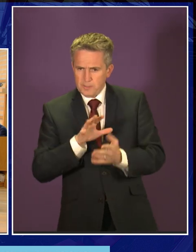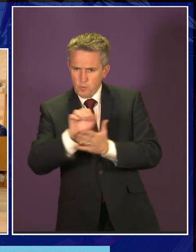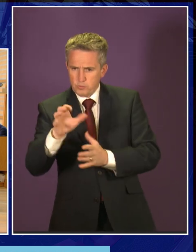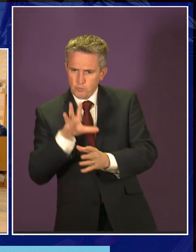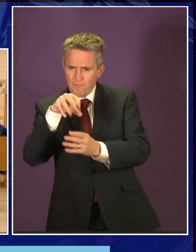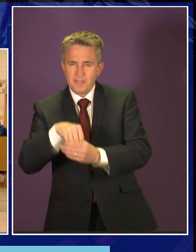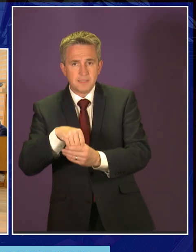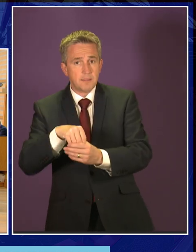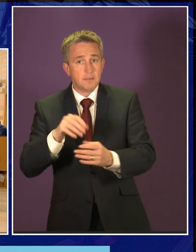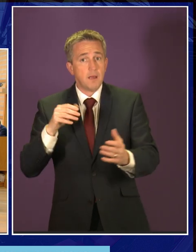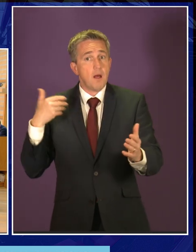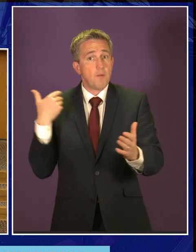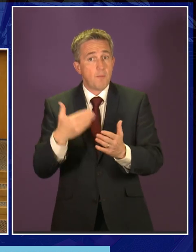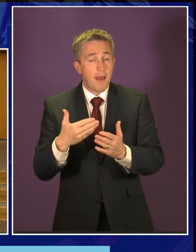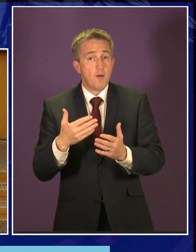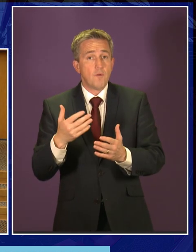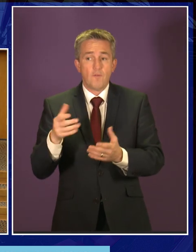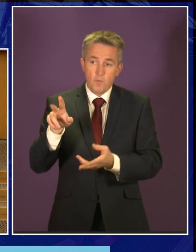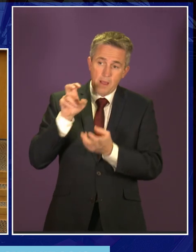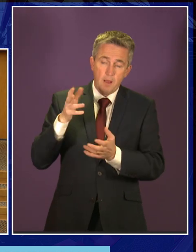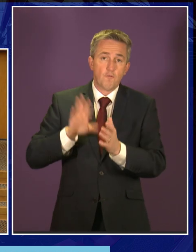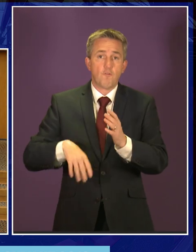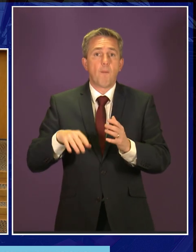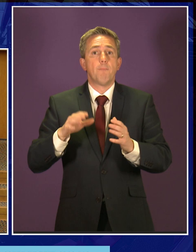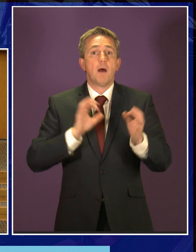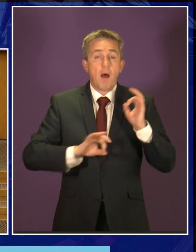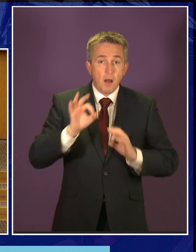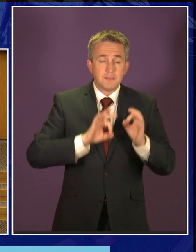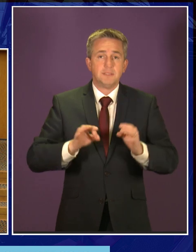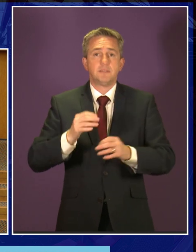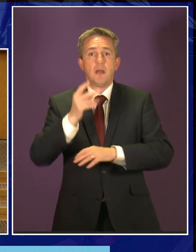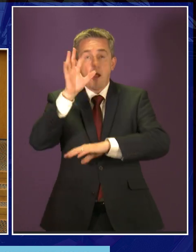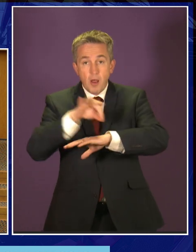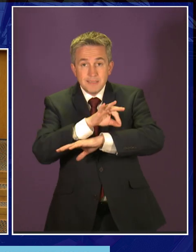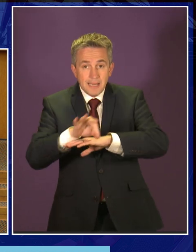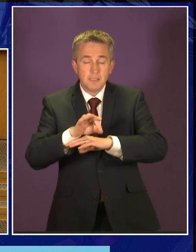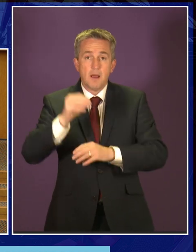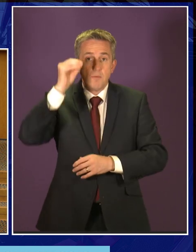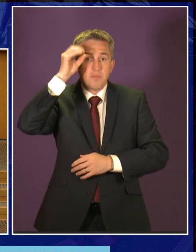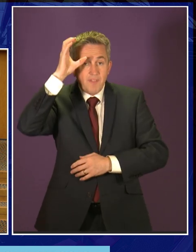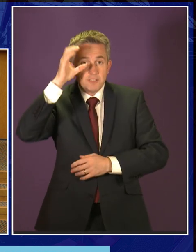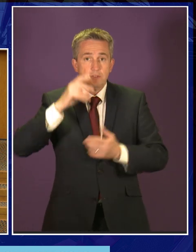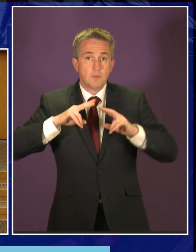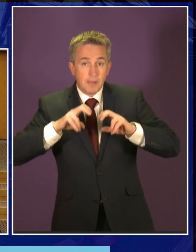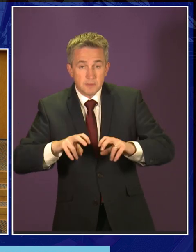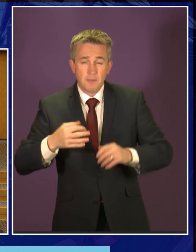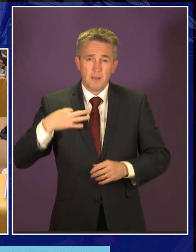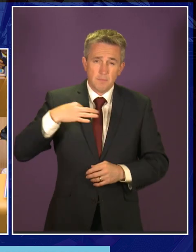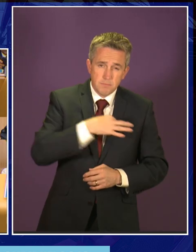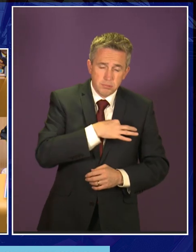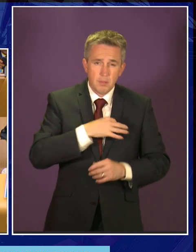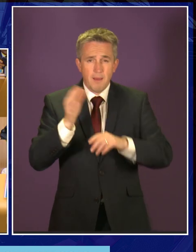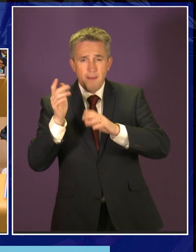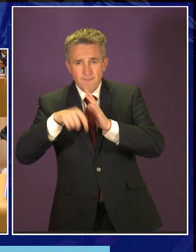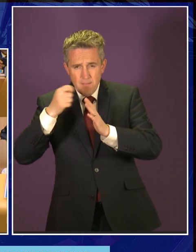We heard from artists and economists, architects and directors, professors and practitioners, researchers